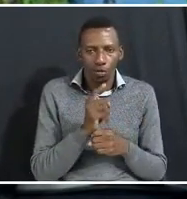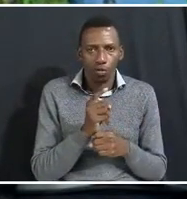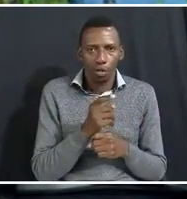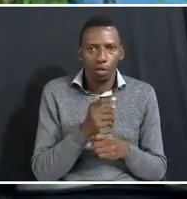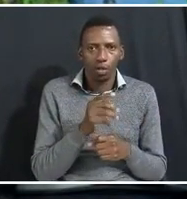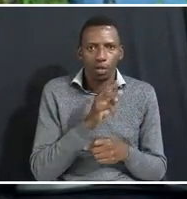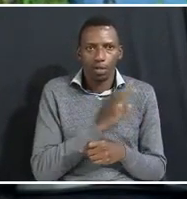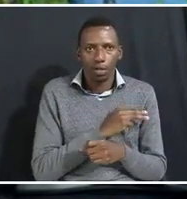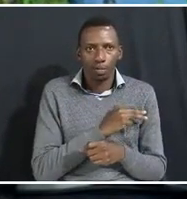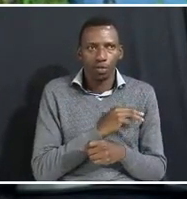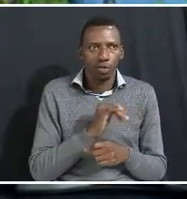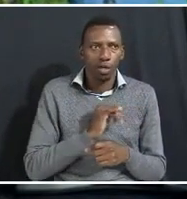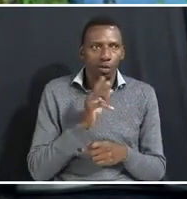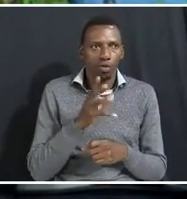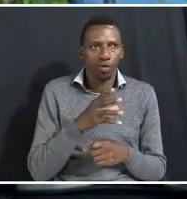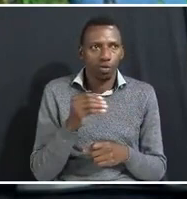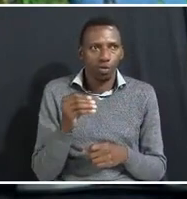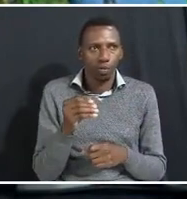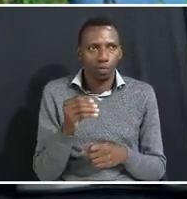mission I will go